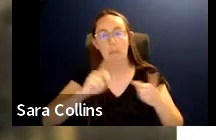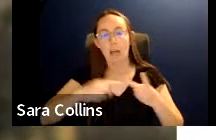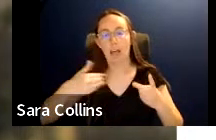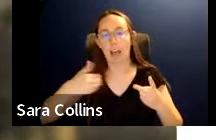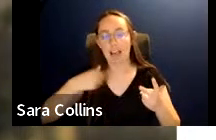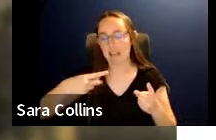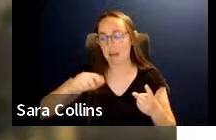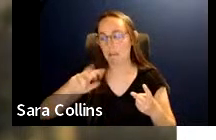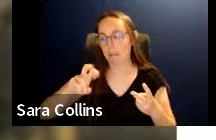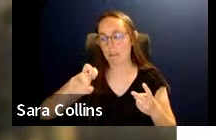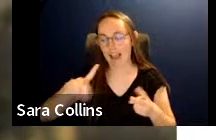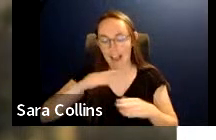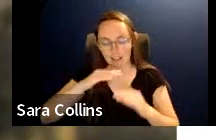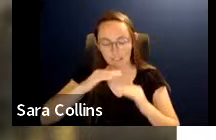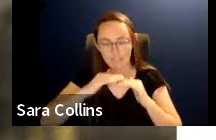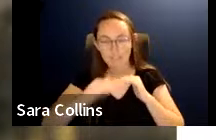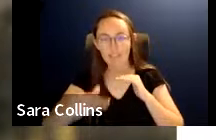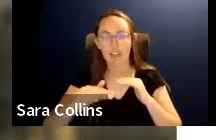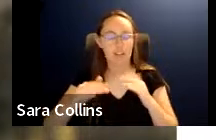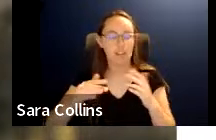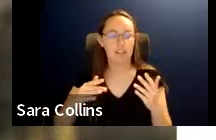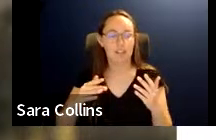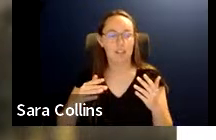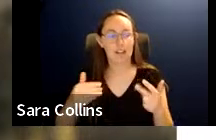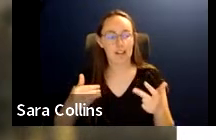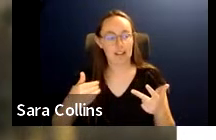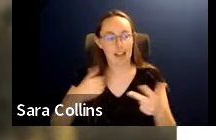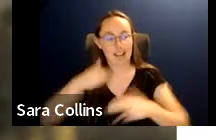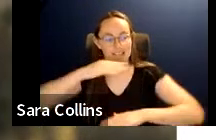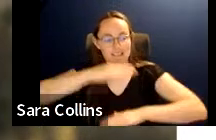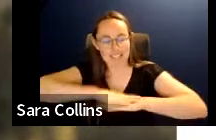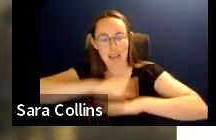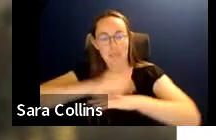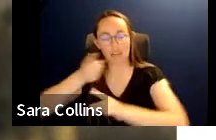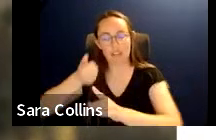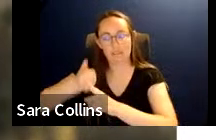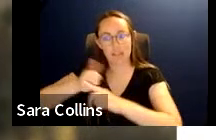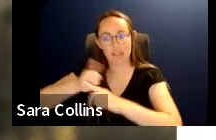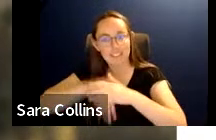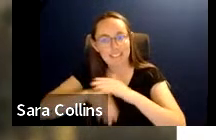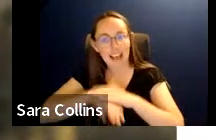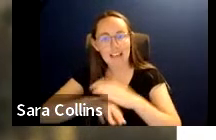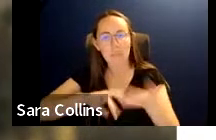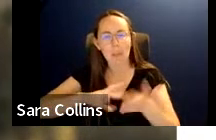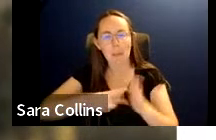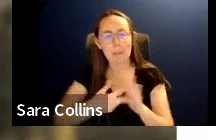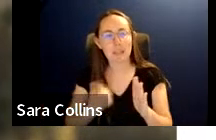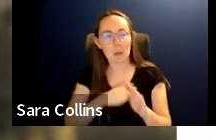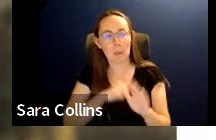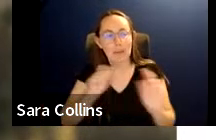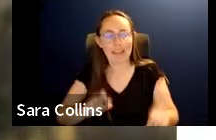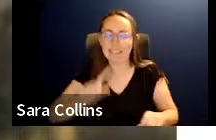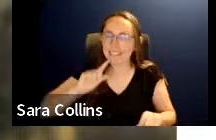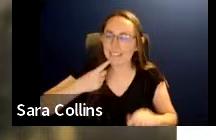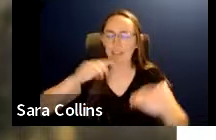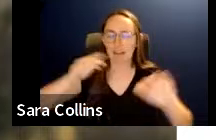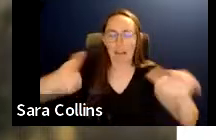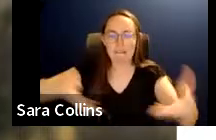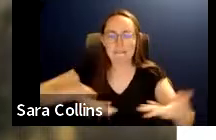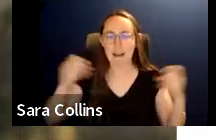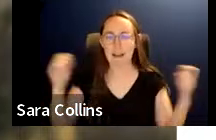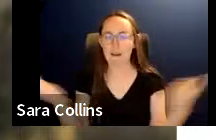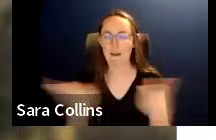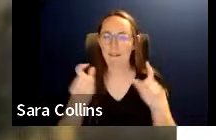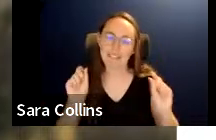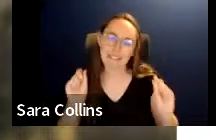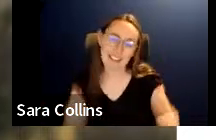surface, does have accessible tables. Those are all the things that make it possible for us to be serious about inviting everyone. And